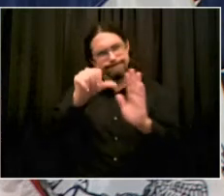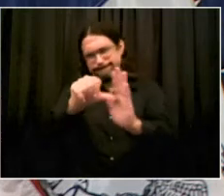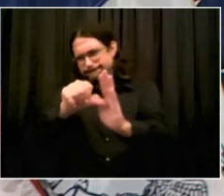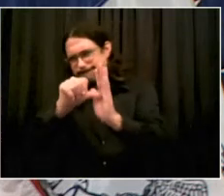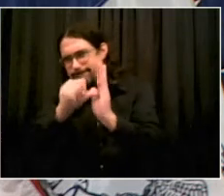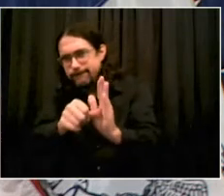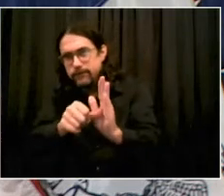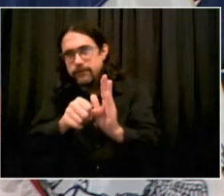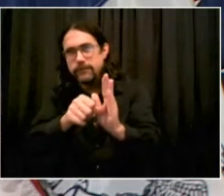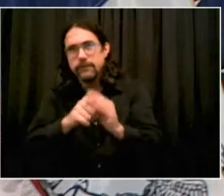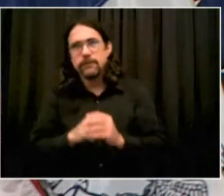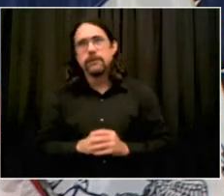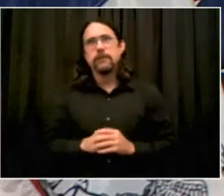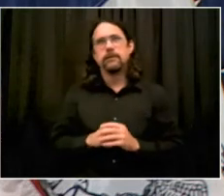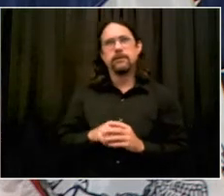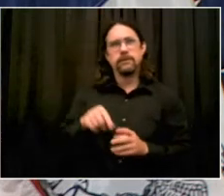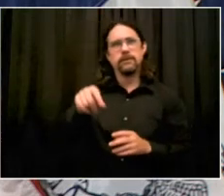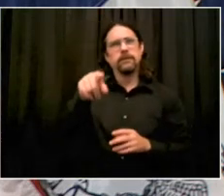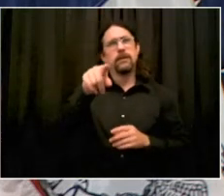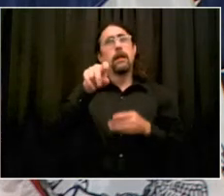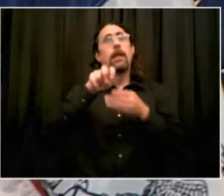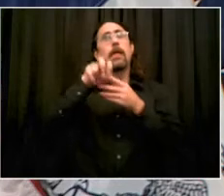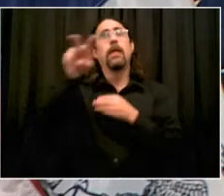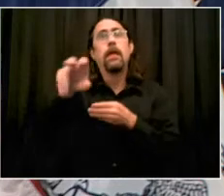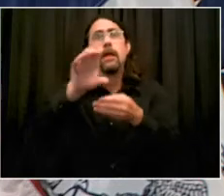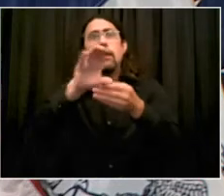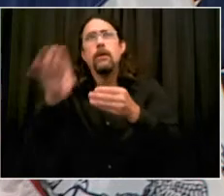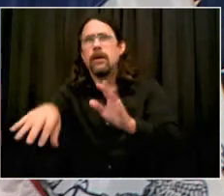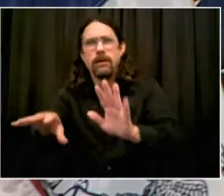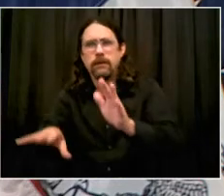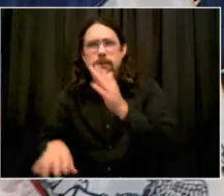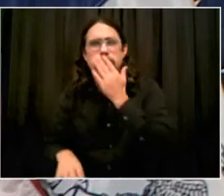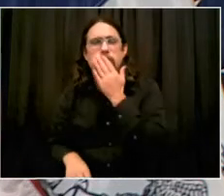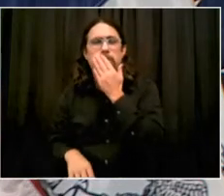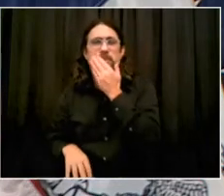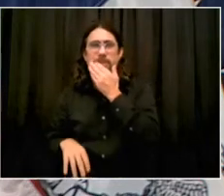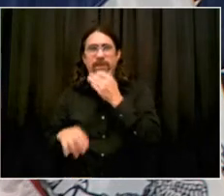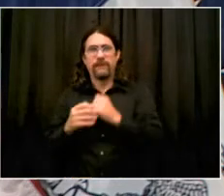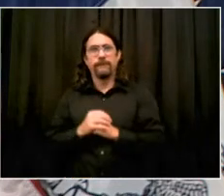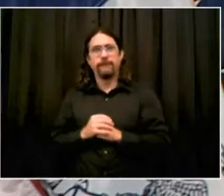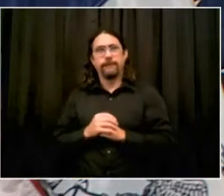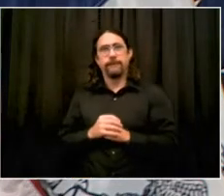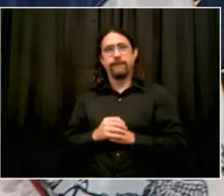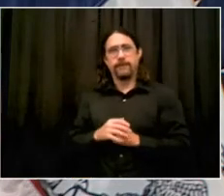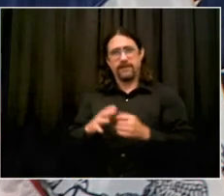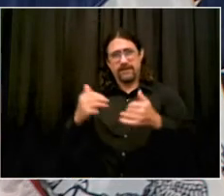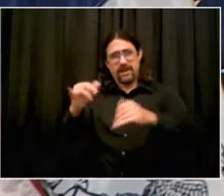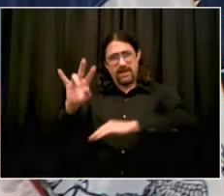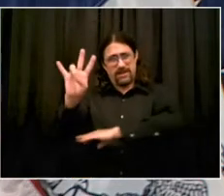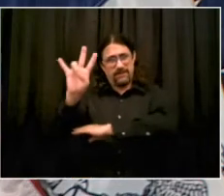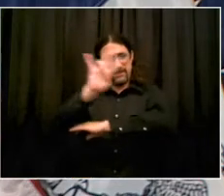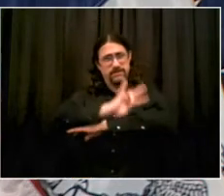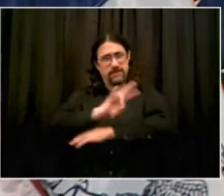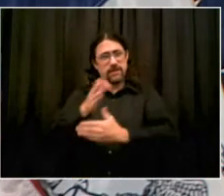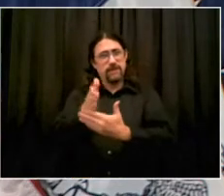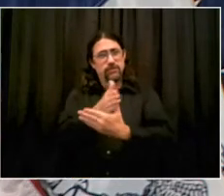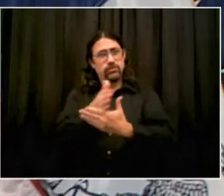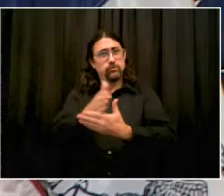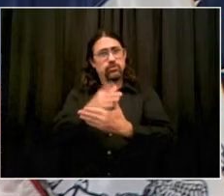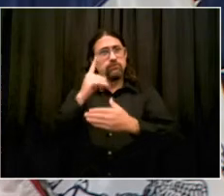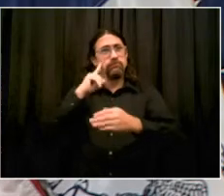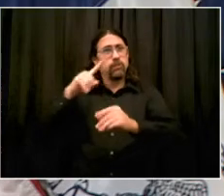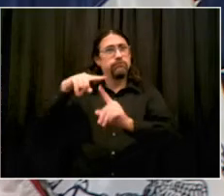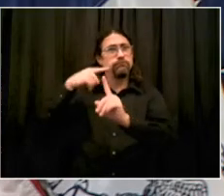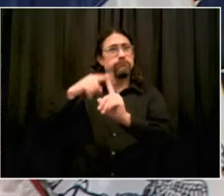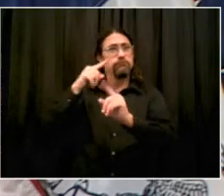The 7-day rolling average is at 1.38%, and a massive effort is being made to address the challenge we're having, and that challenge is